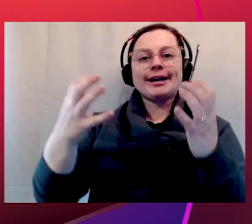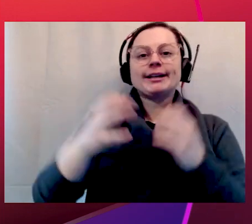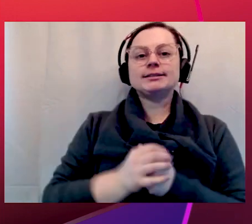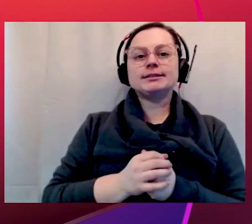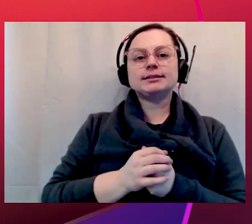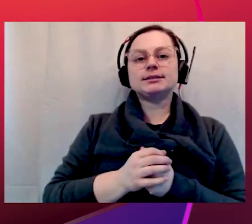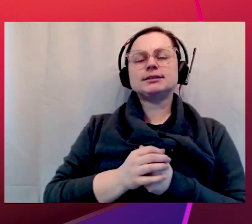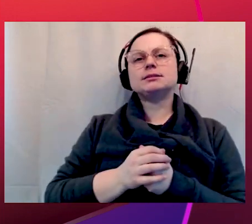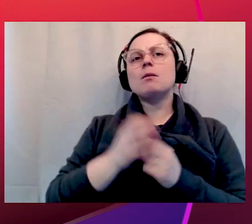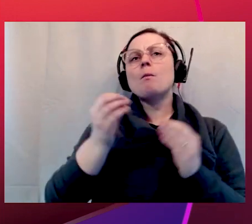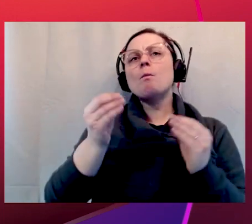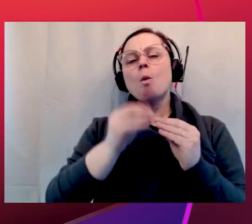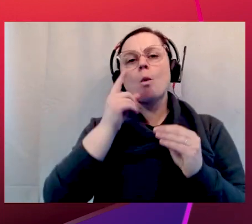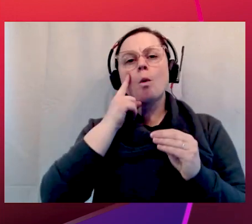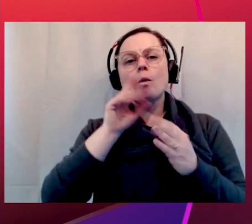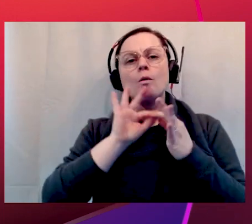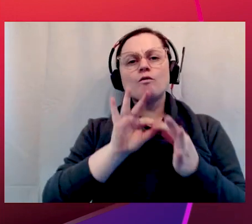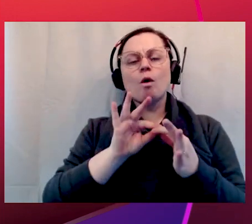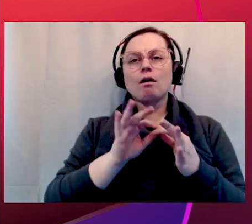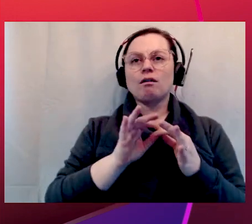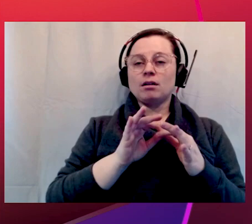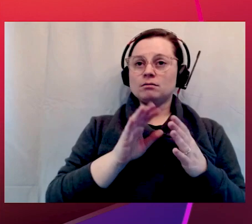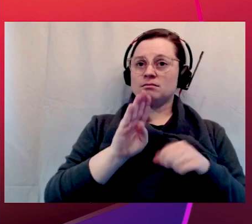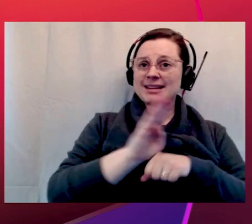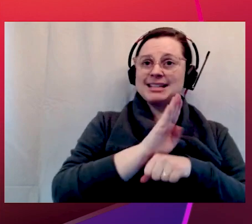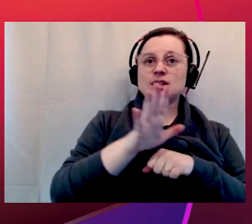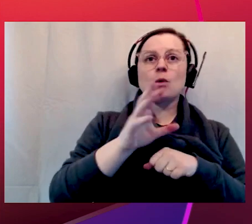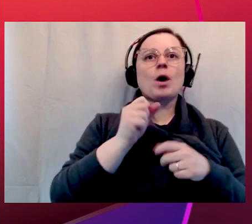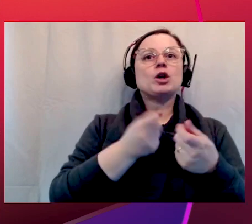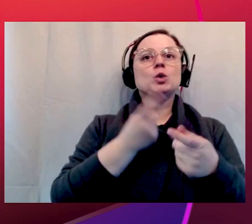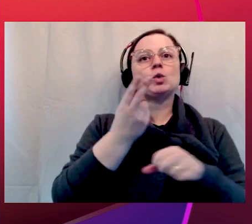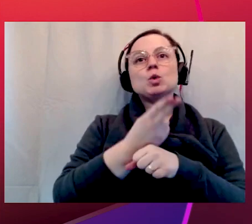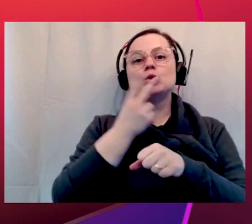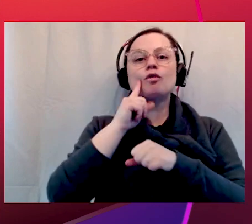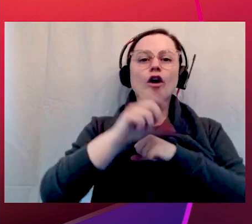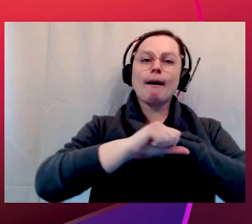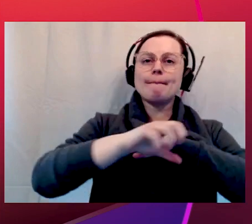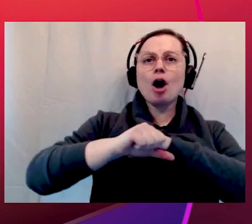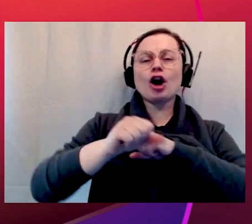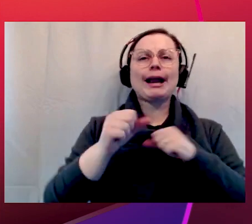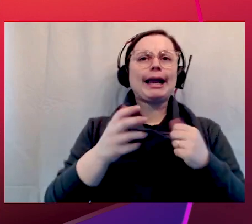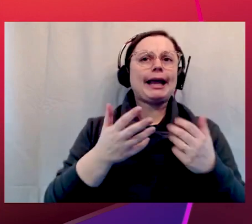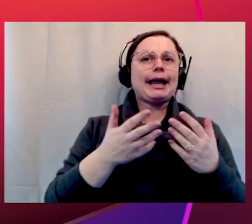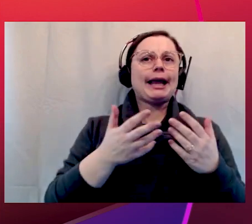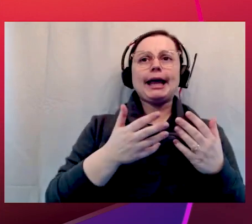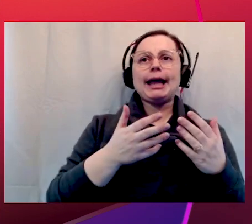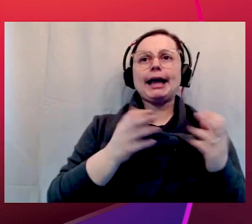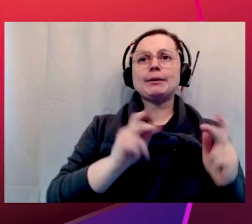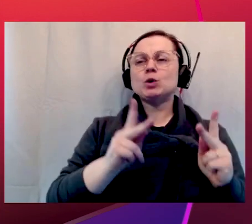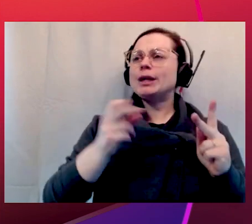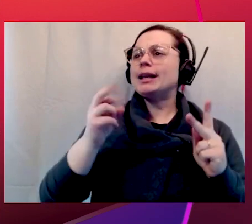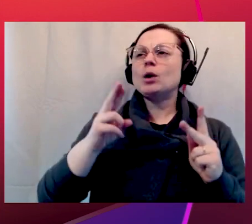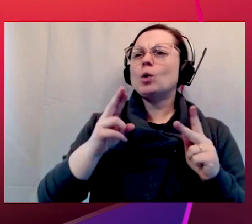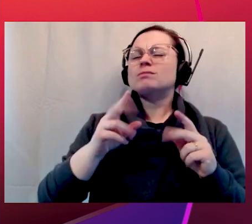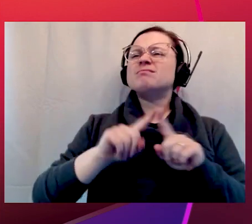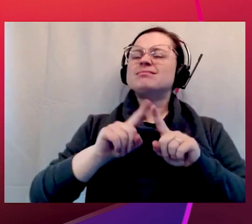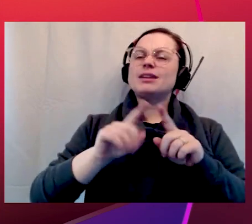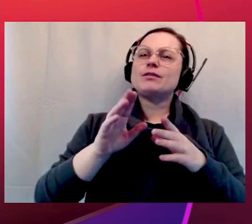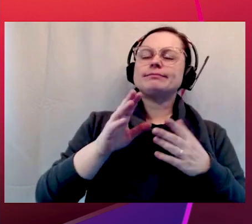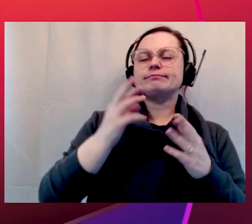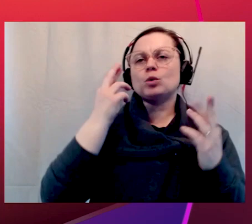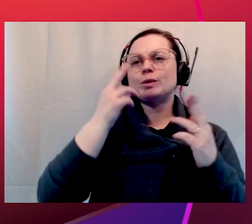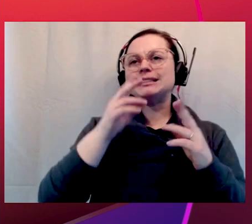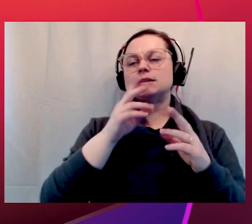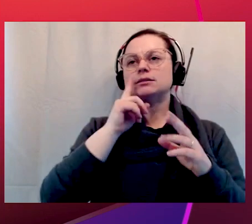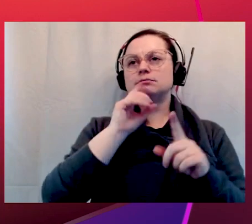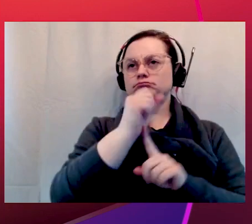to, you know, back up a marketing campaign, research studies, things that we've already talked about. Yep. But how do I get started if I work